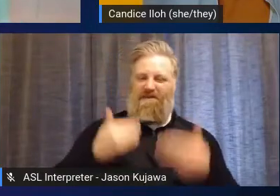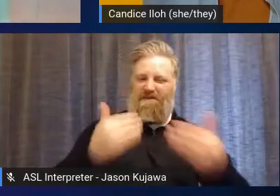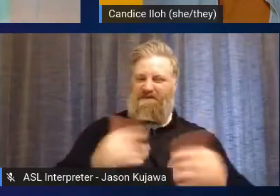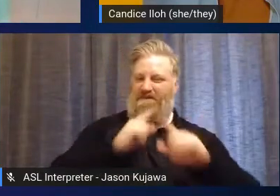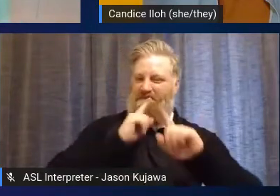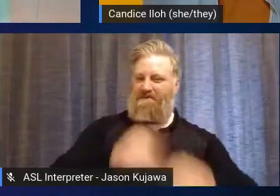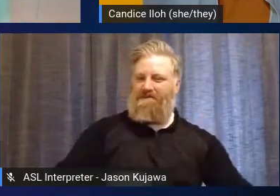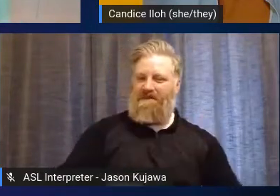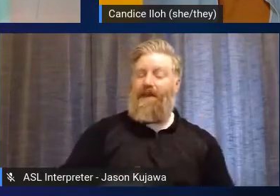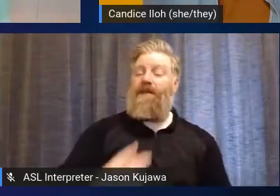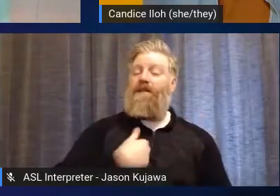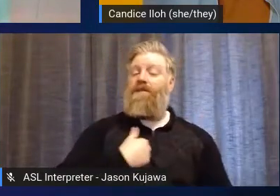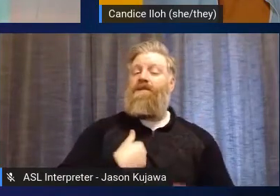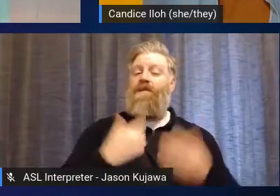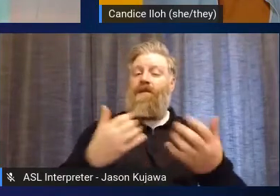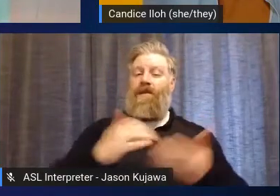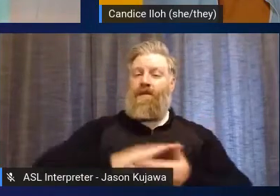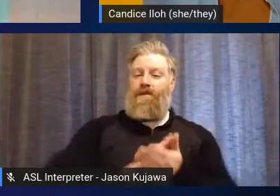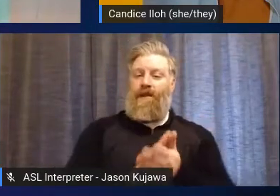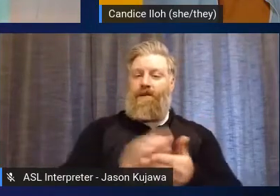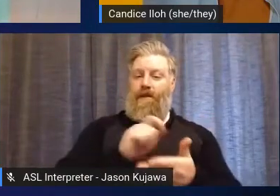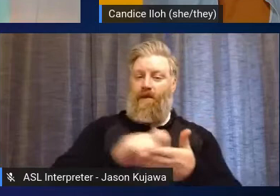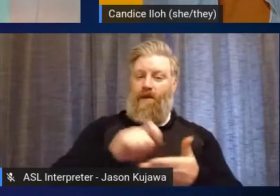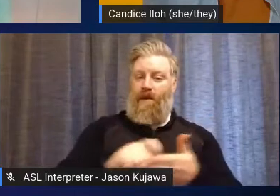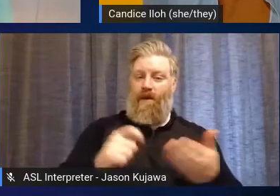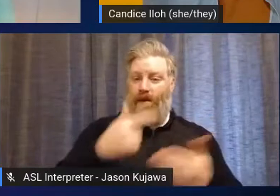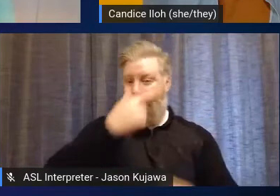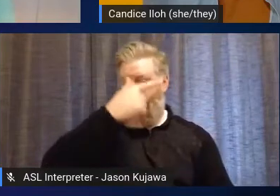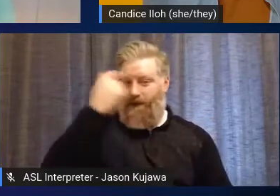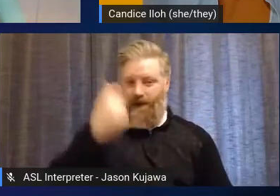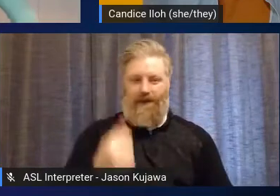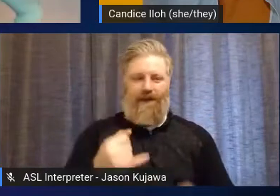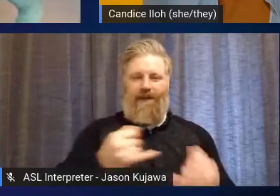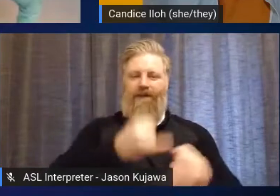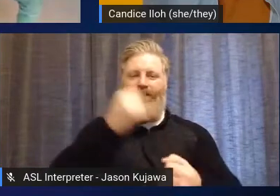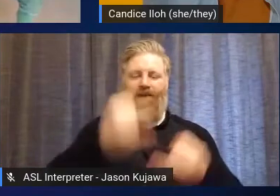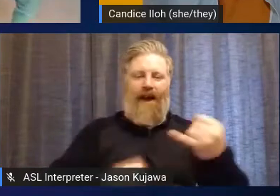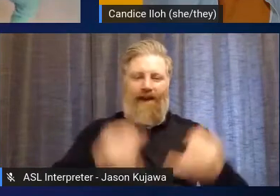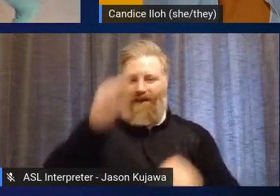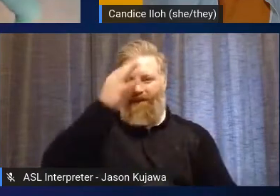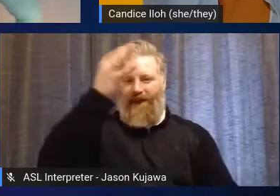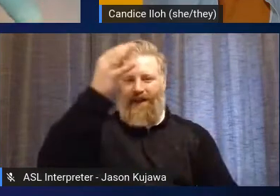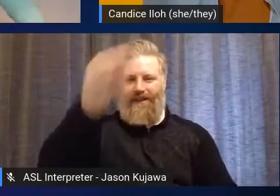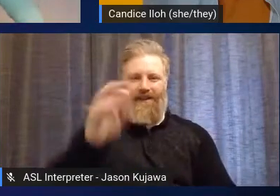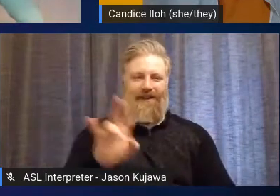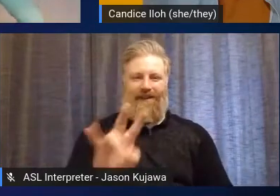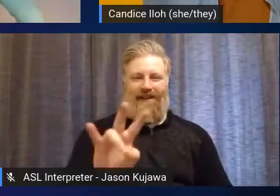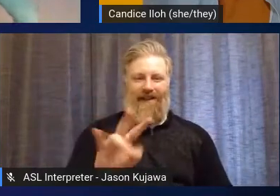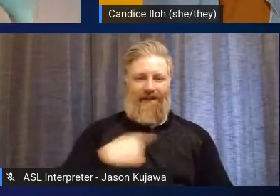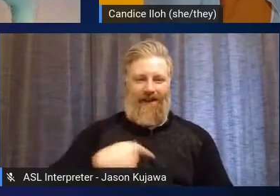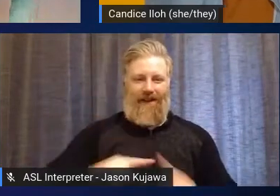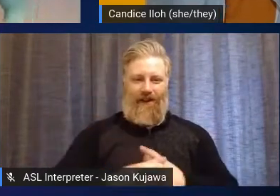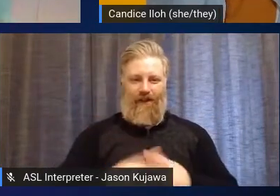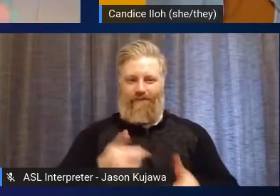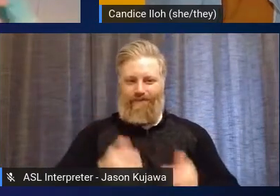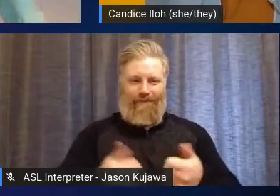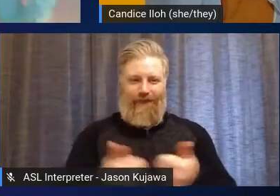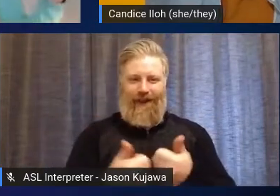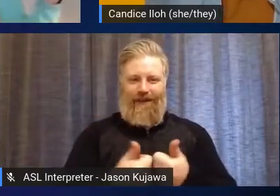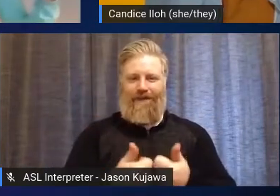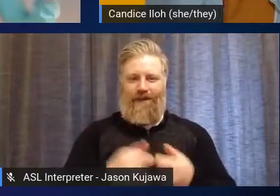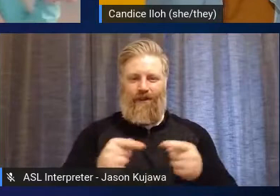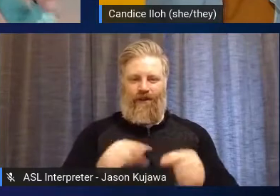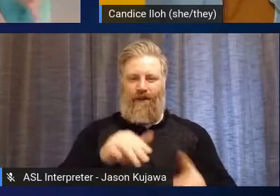I wanted to become an author because of Final Fantasy VII, which I started playing when I was in middle school. And I got